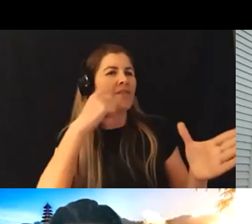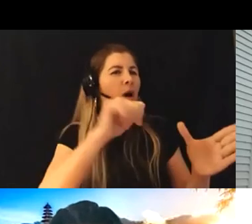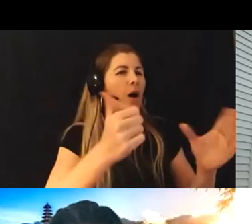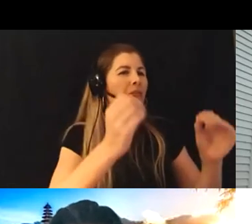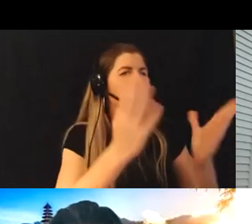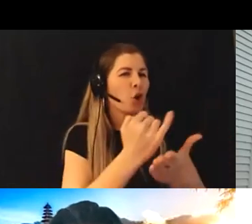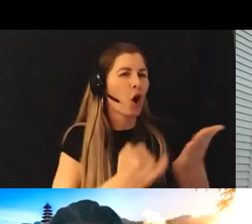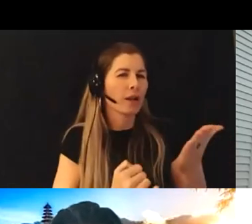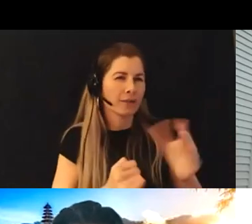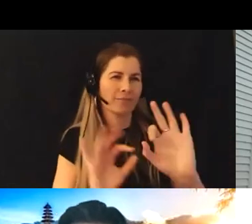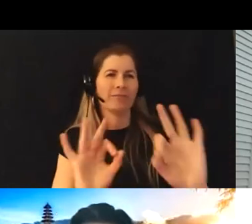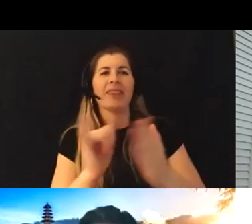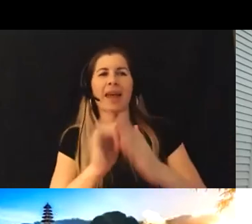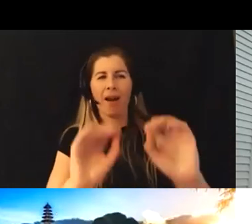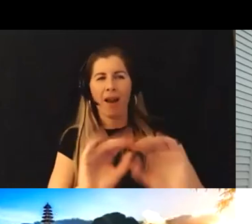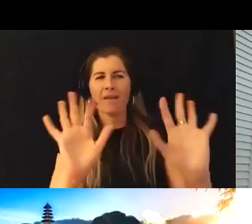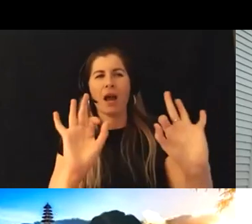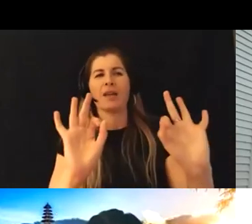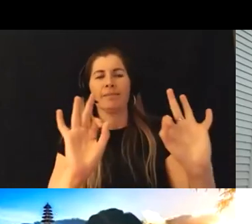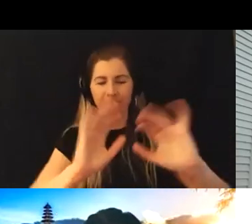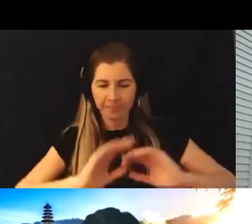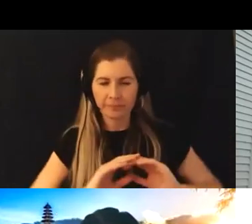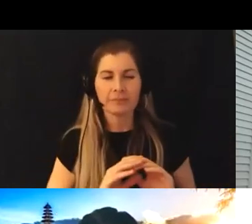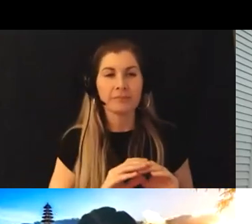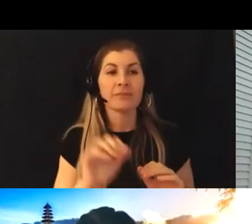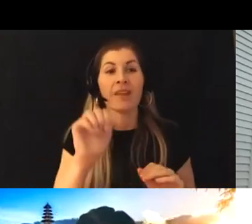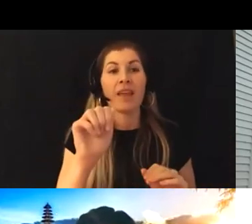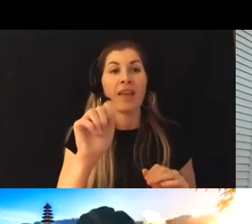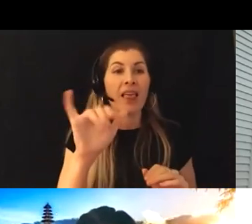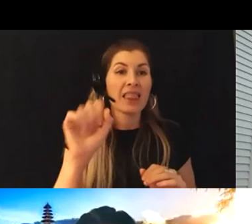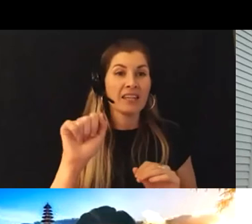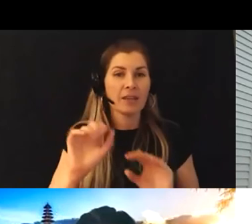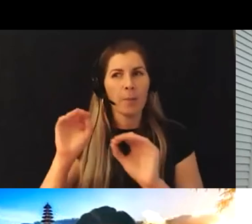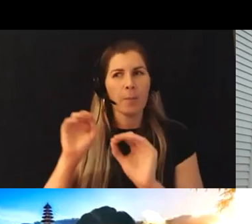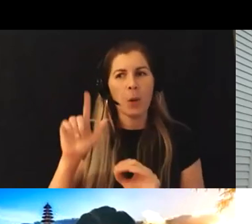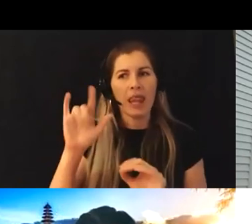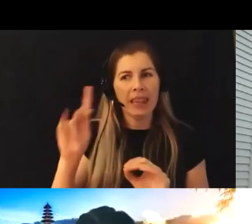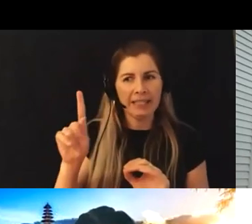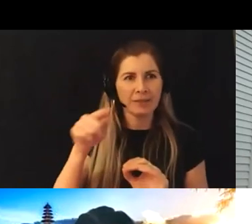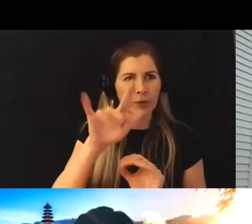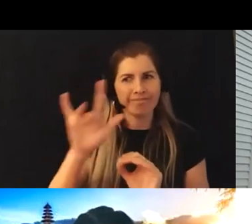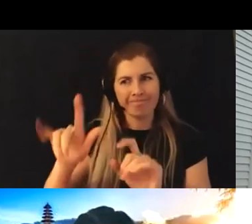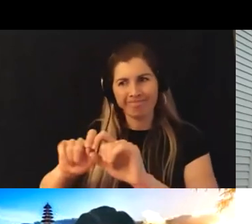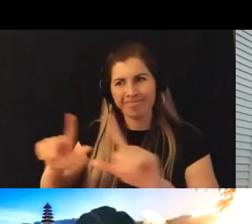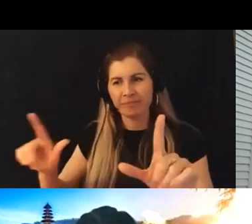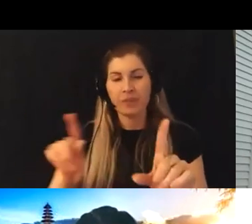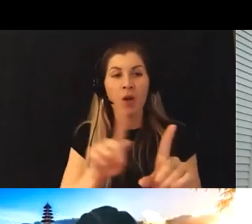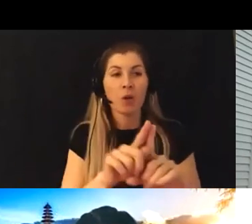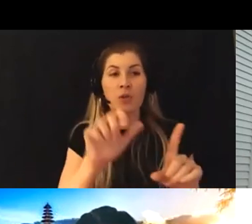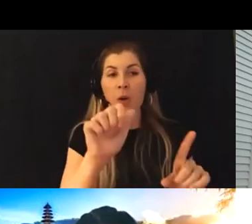think that was clarified in there. And as I said, Alysia has provided links. And then Ayanna